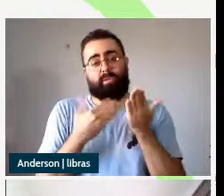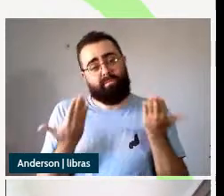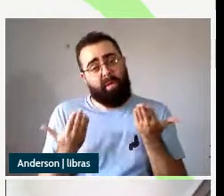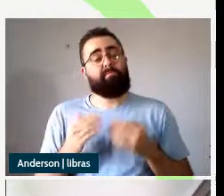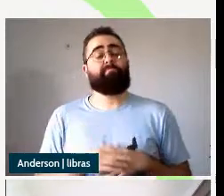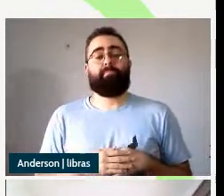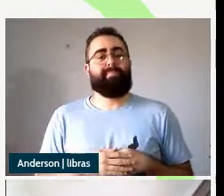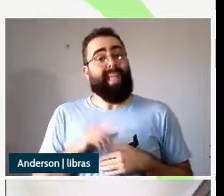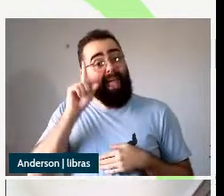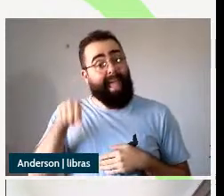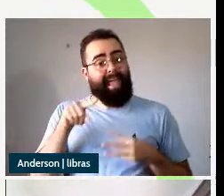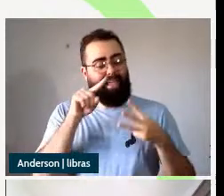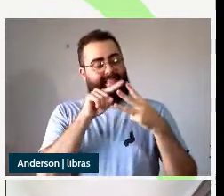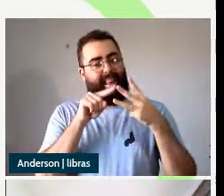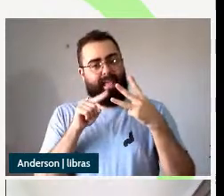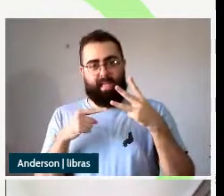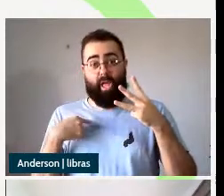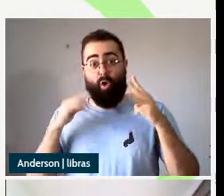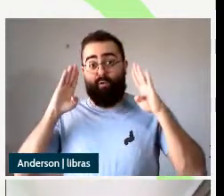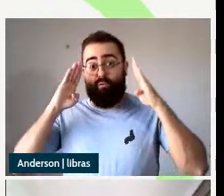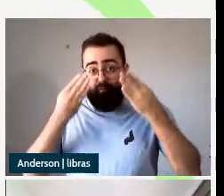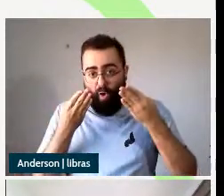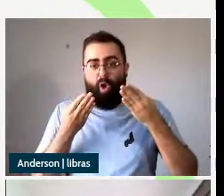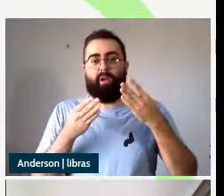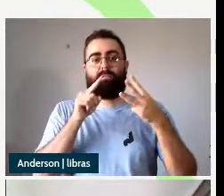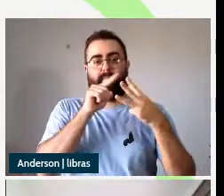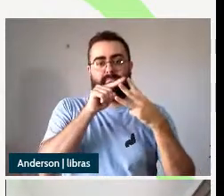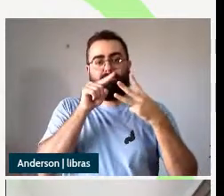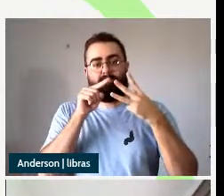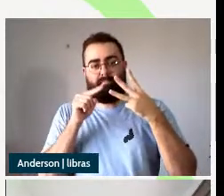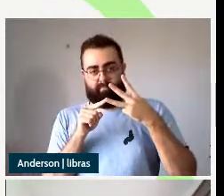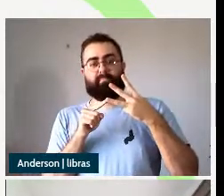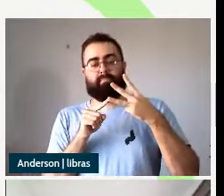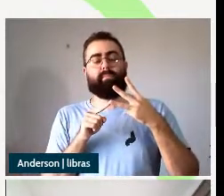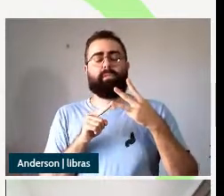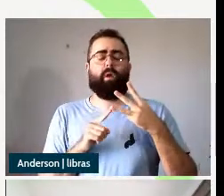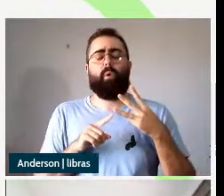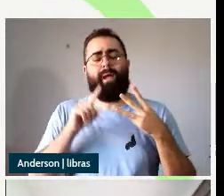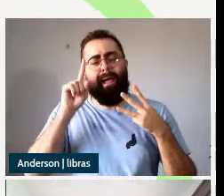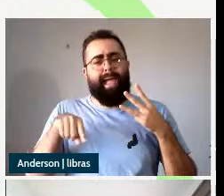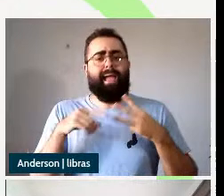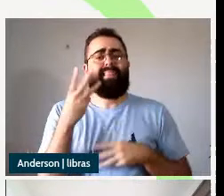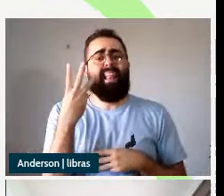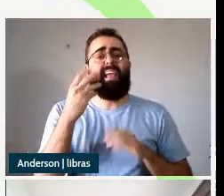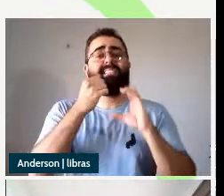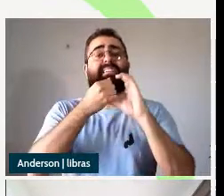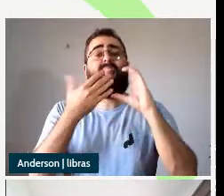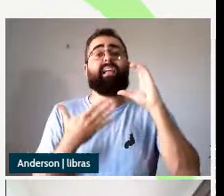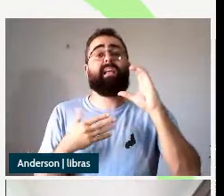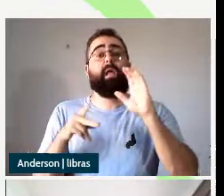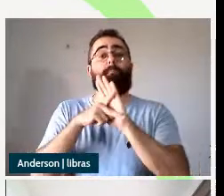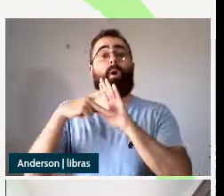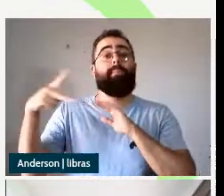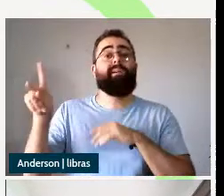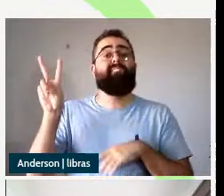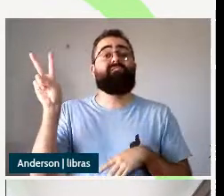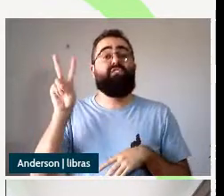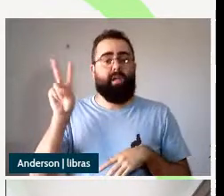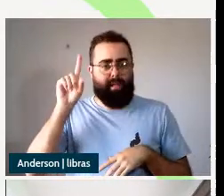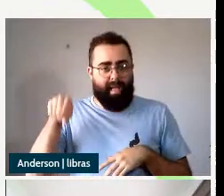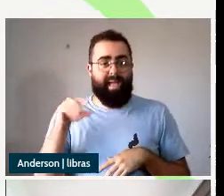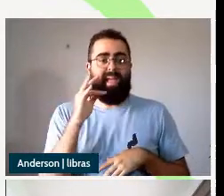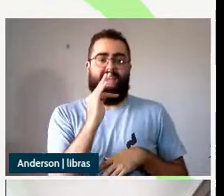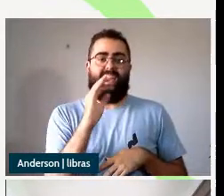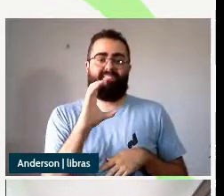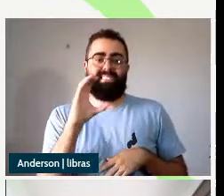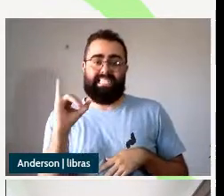focus on. And basically, they are three of the characteristics that led Wendler into proposing that this A&E,